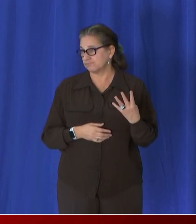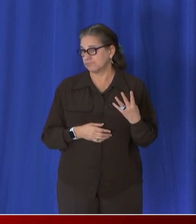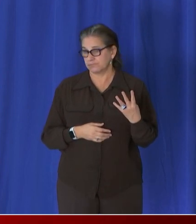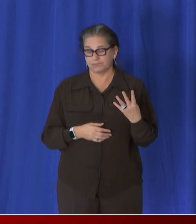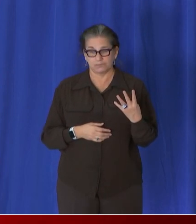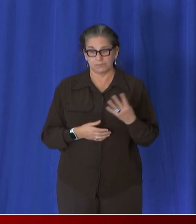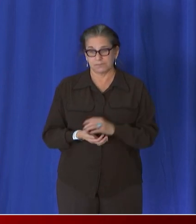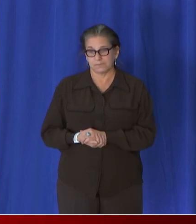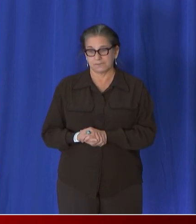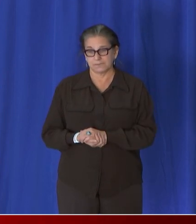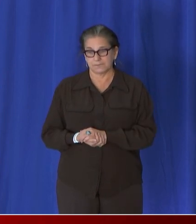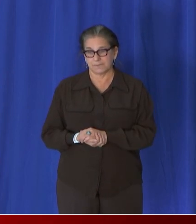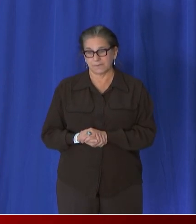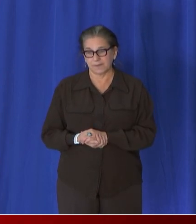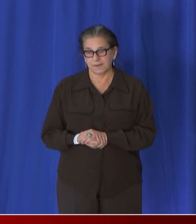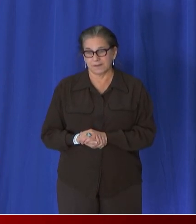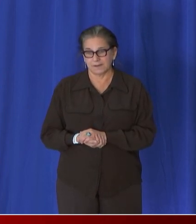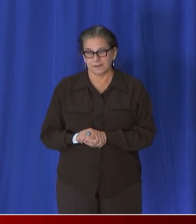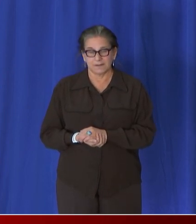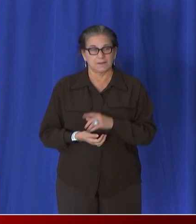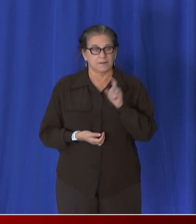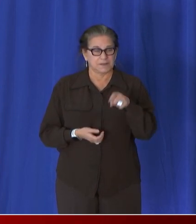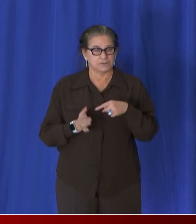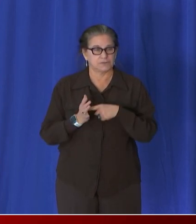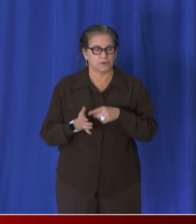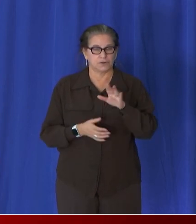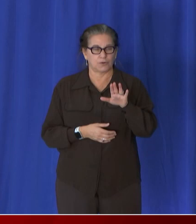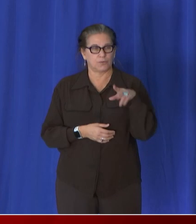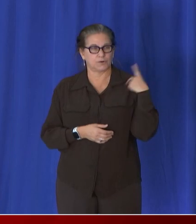you have to provide DC ID.